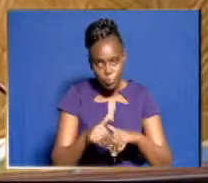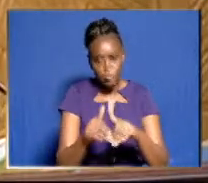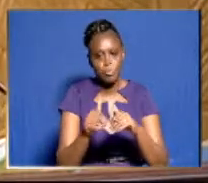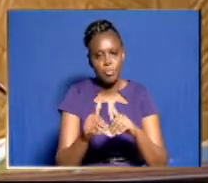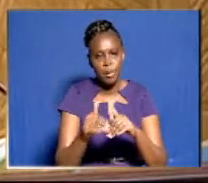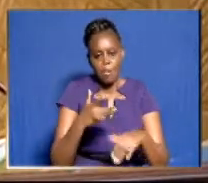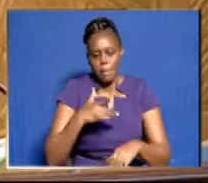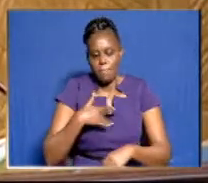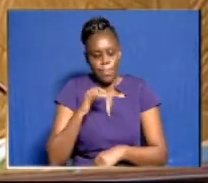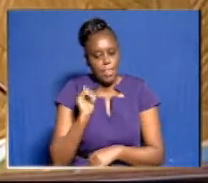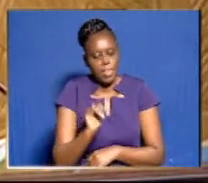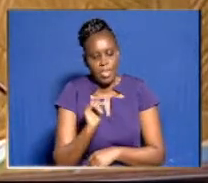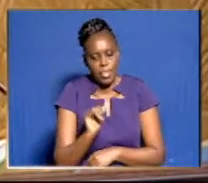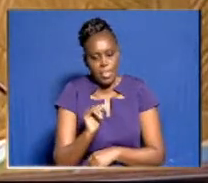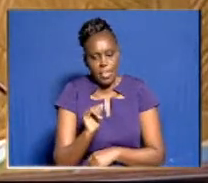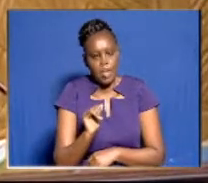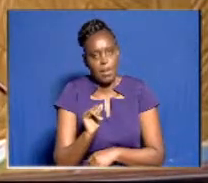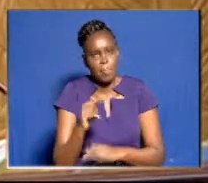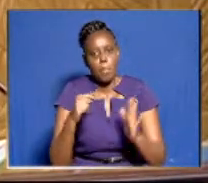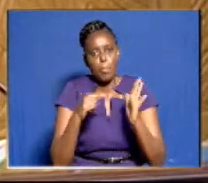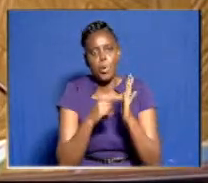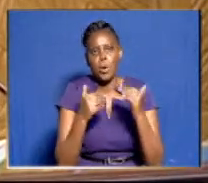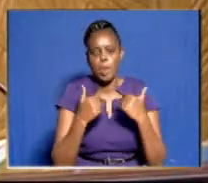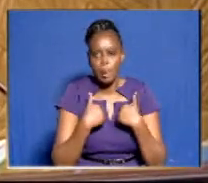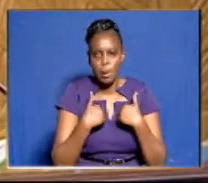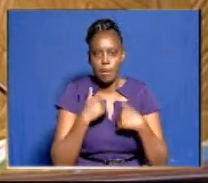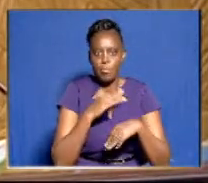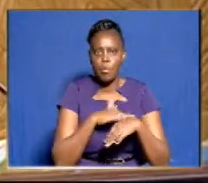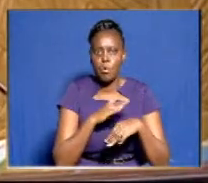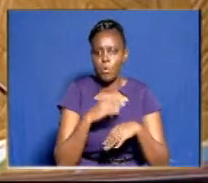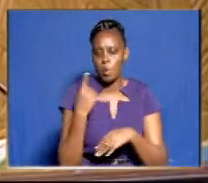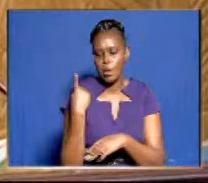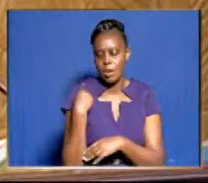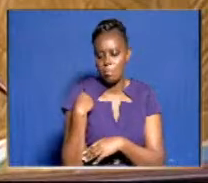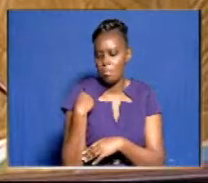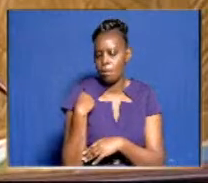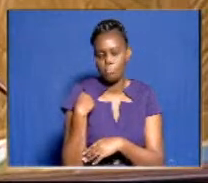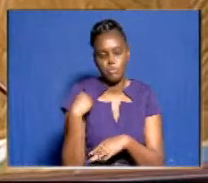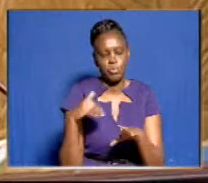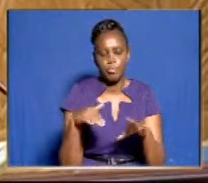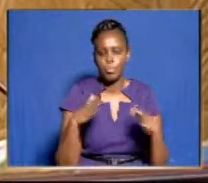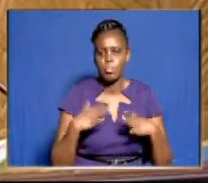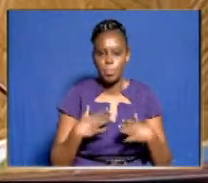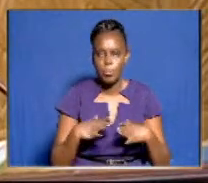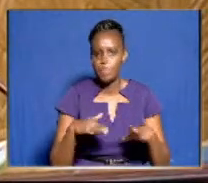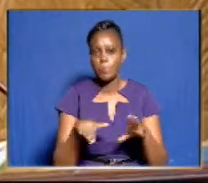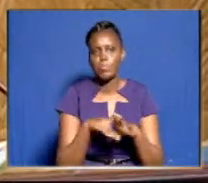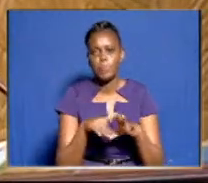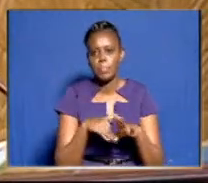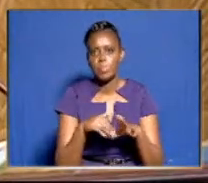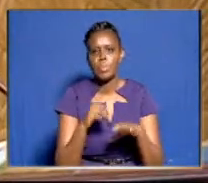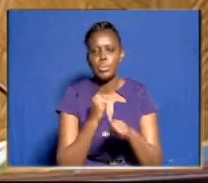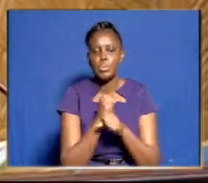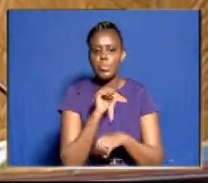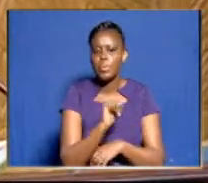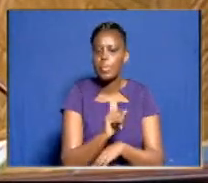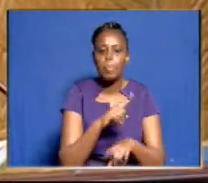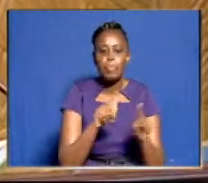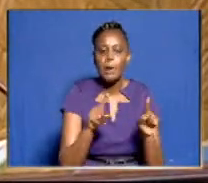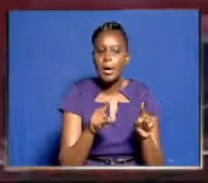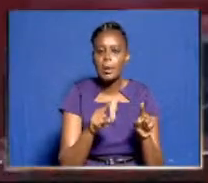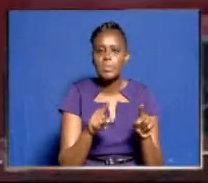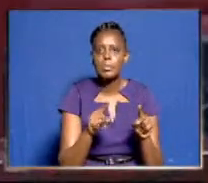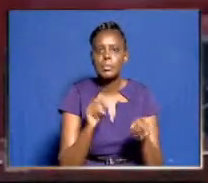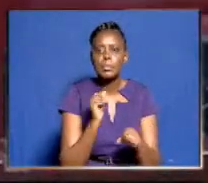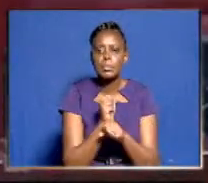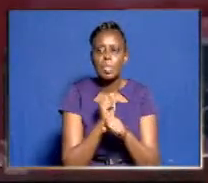feels that he needs to raise a point of order on quorum, he can do so, and we will be able to deal with it. But as he does